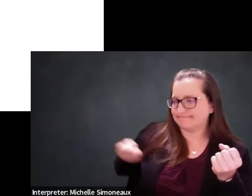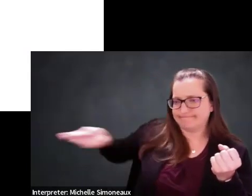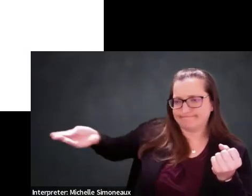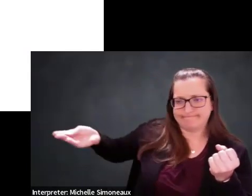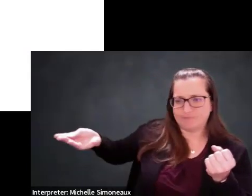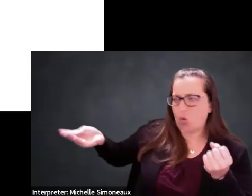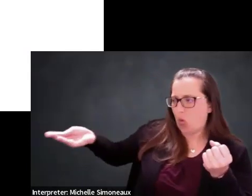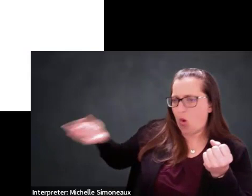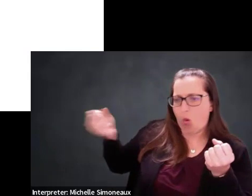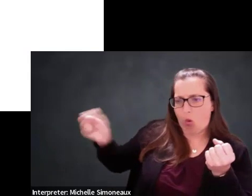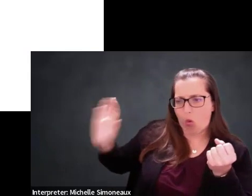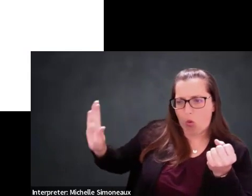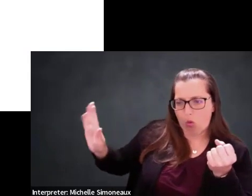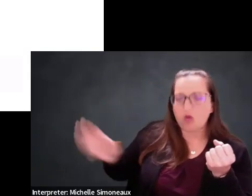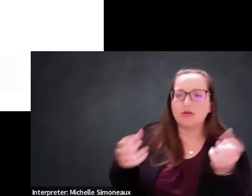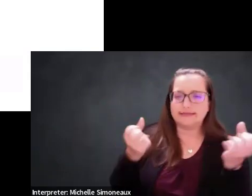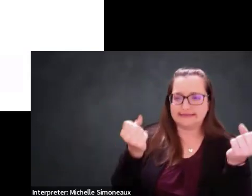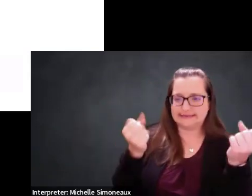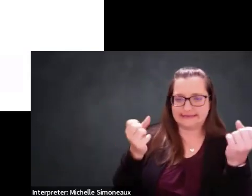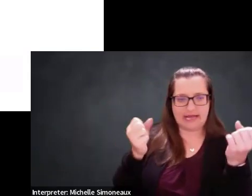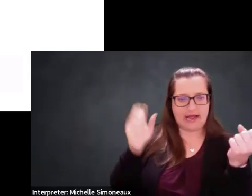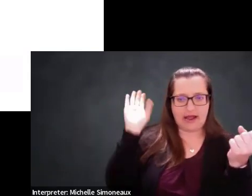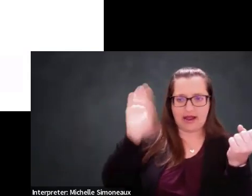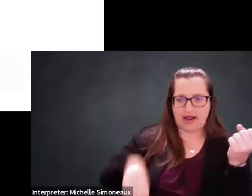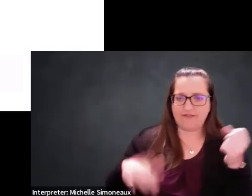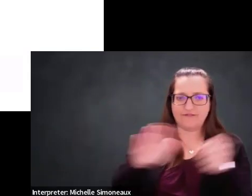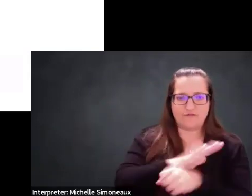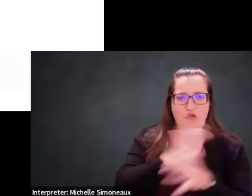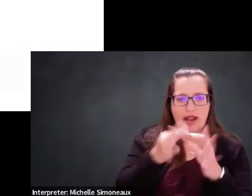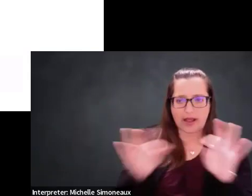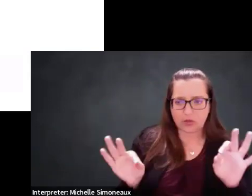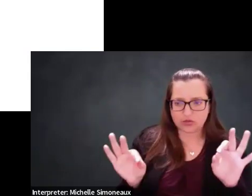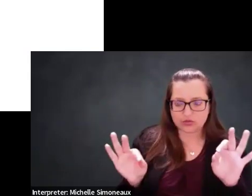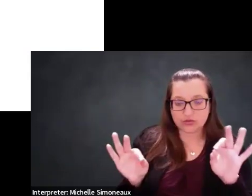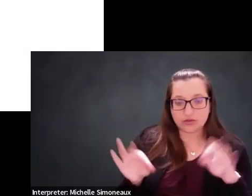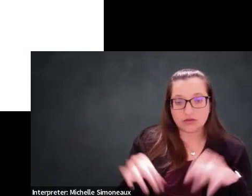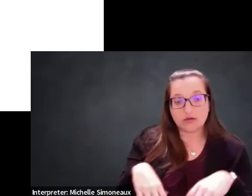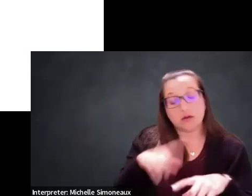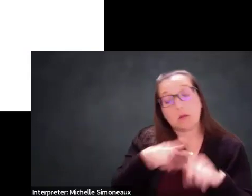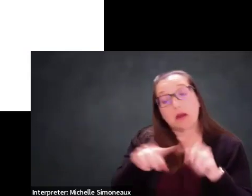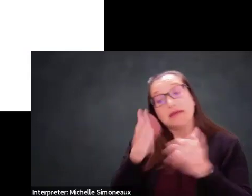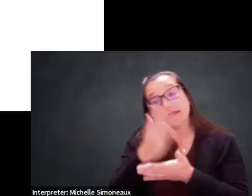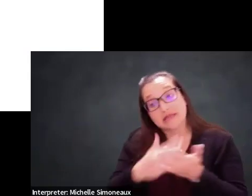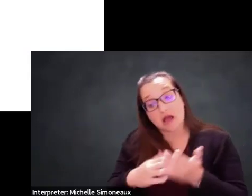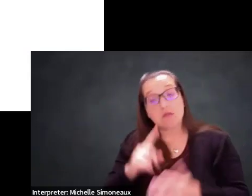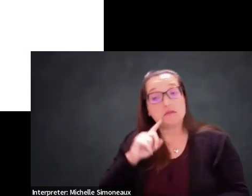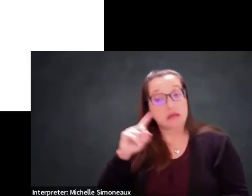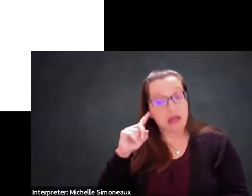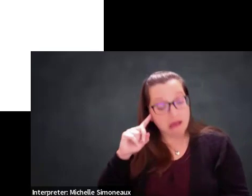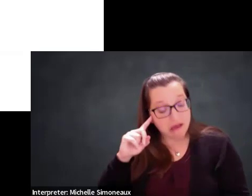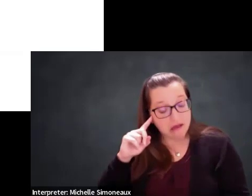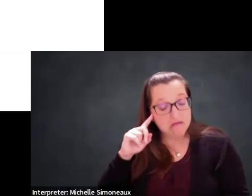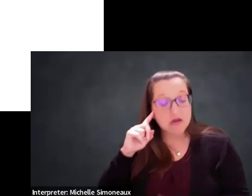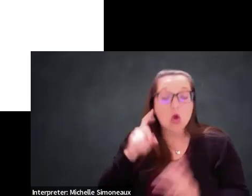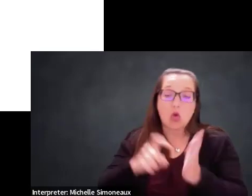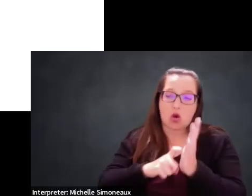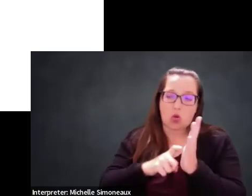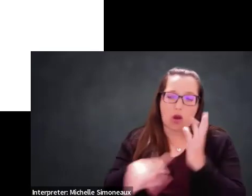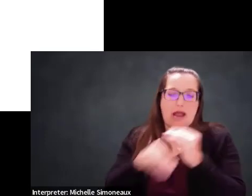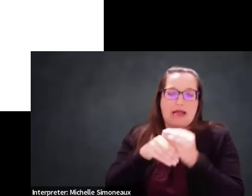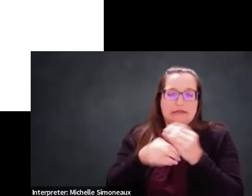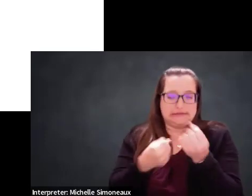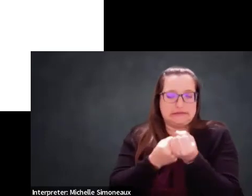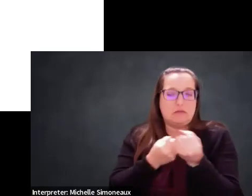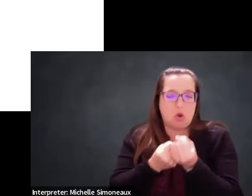access to a full, to a language. But there are some students who are deaf who do require additional support.